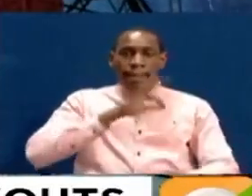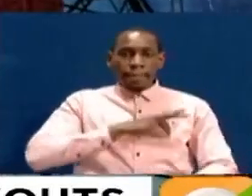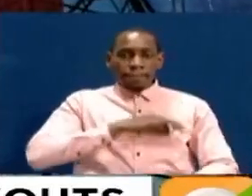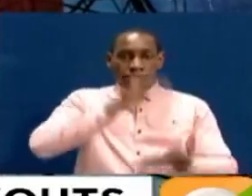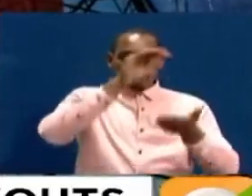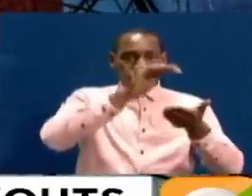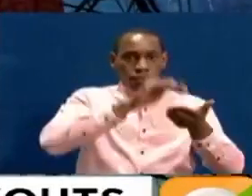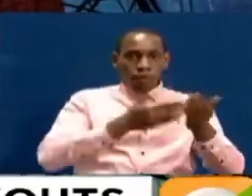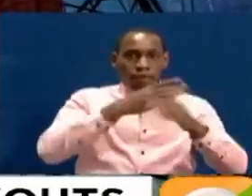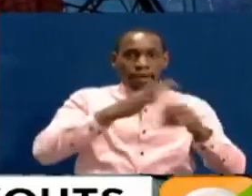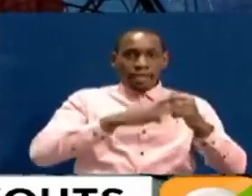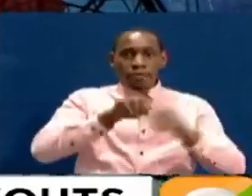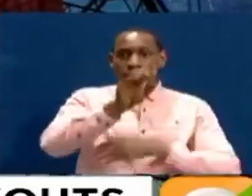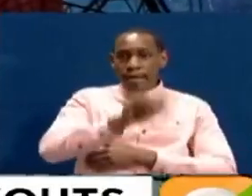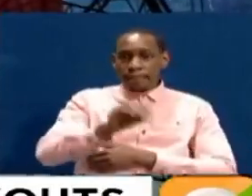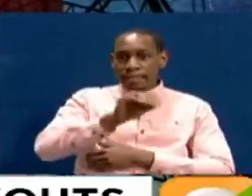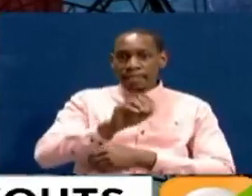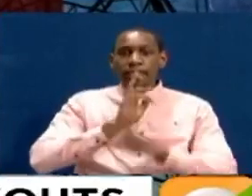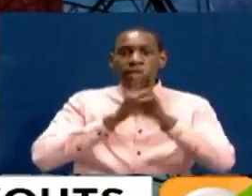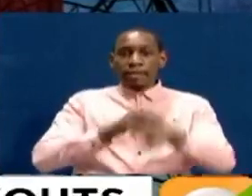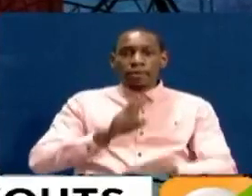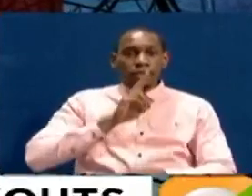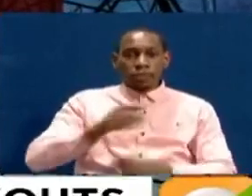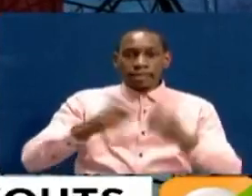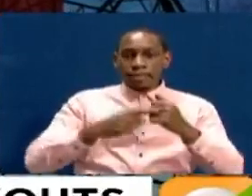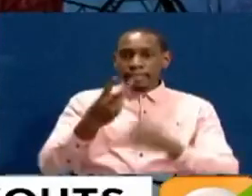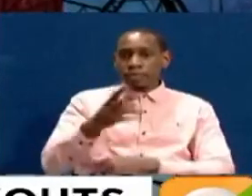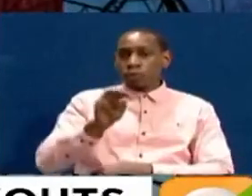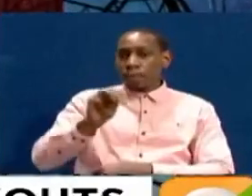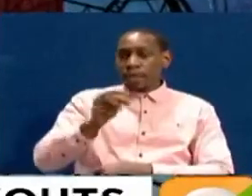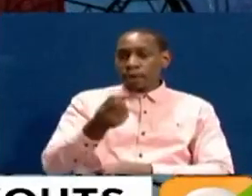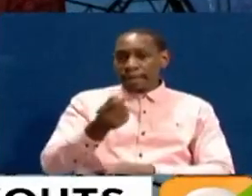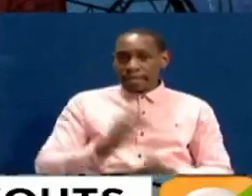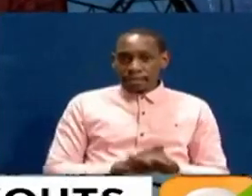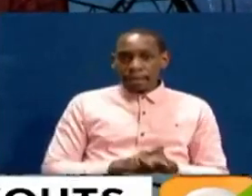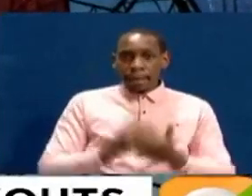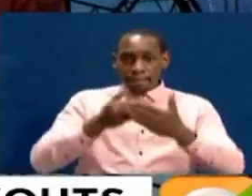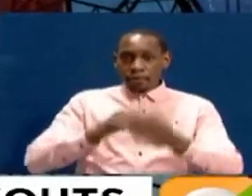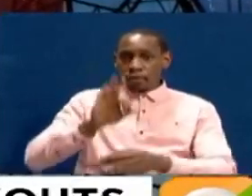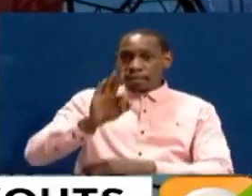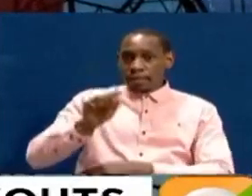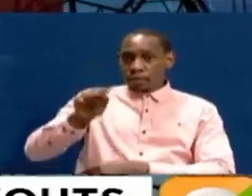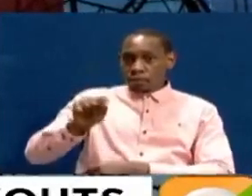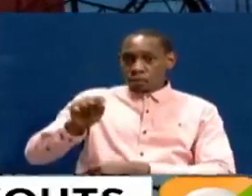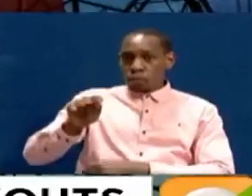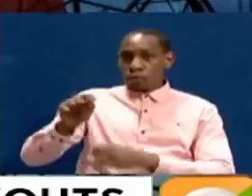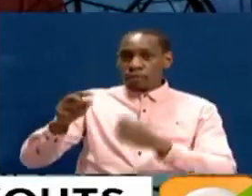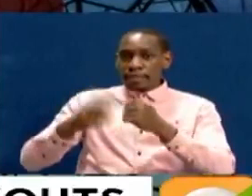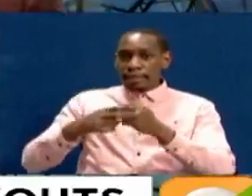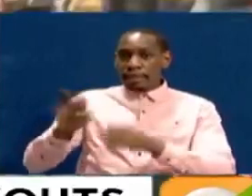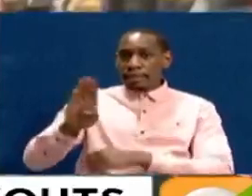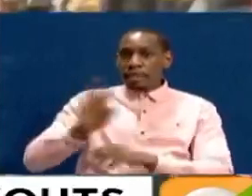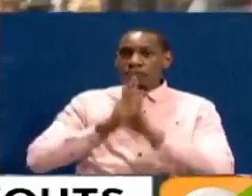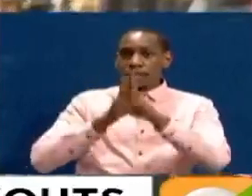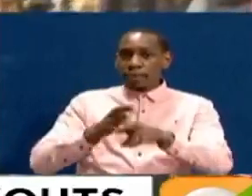profits dropped more than 91% to hit 262 million shillings from 3.27 billion